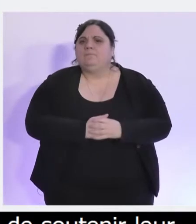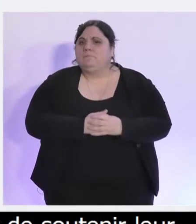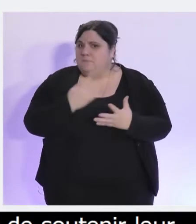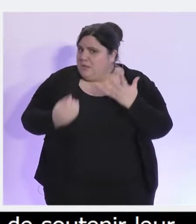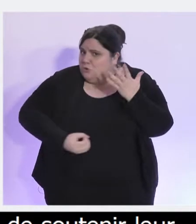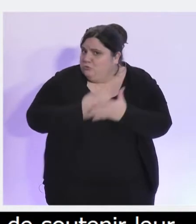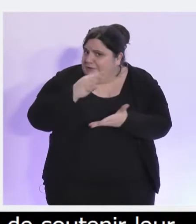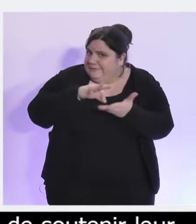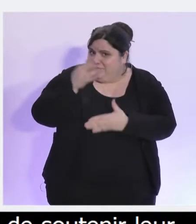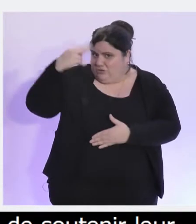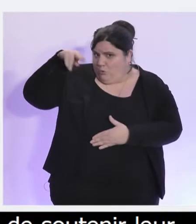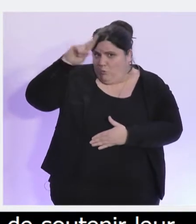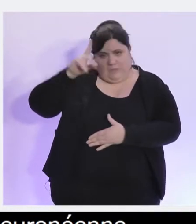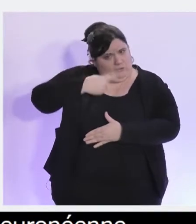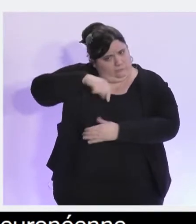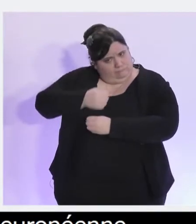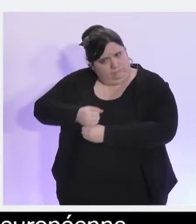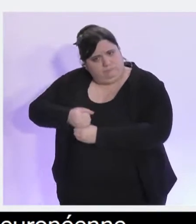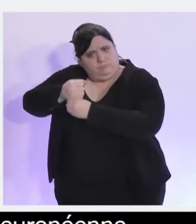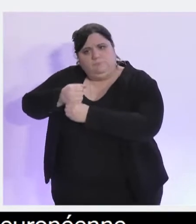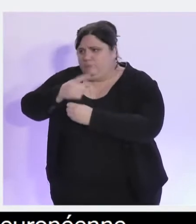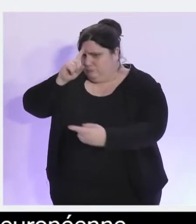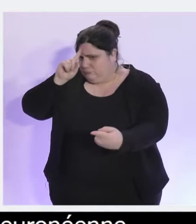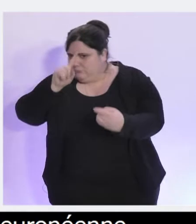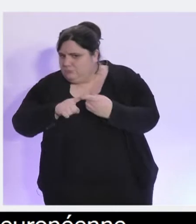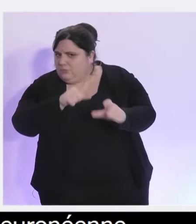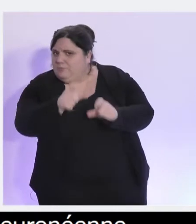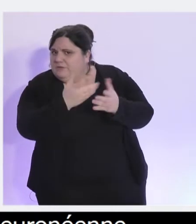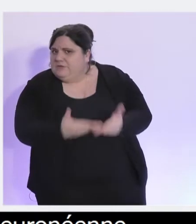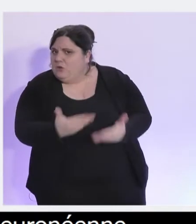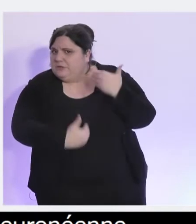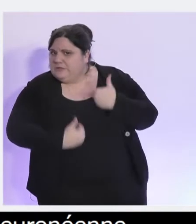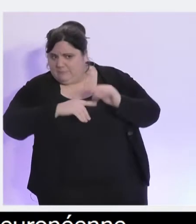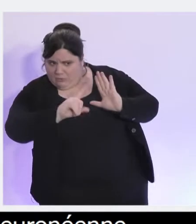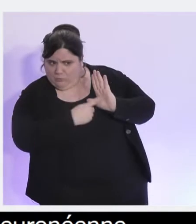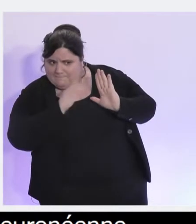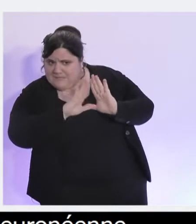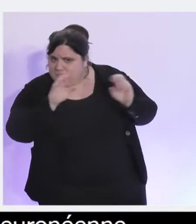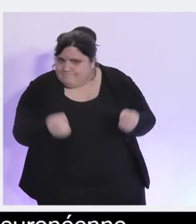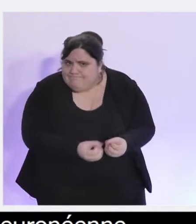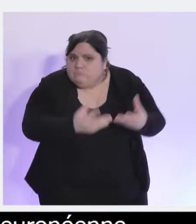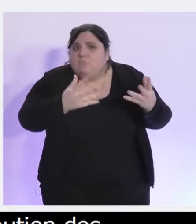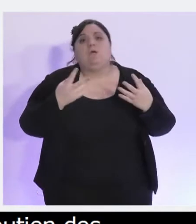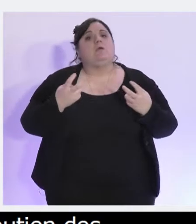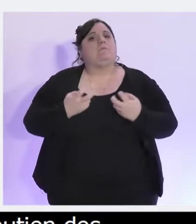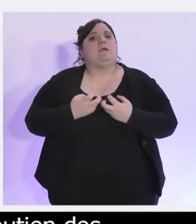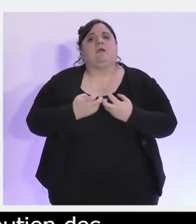supports key initiatives in the new strategy of the European Union when it comes to the rights of people, such as the creation